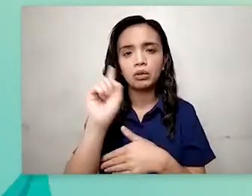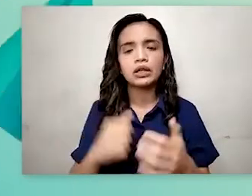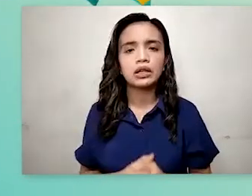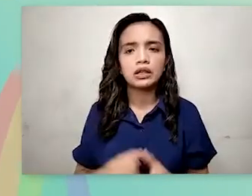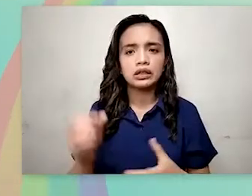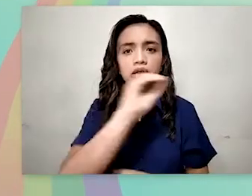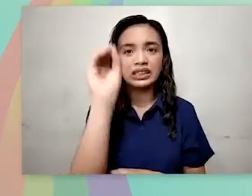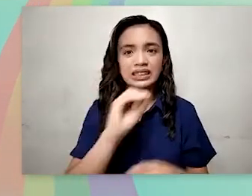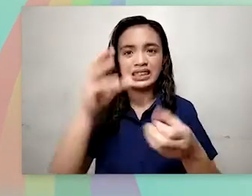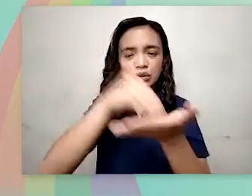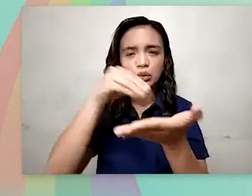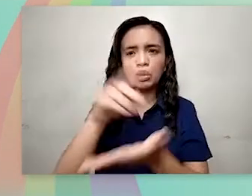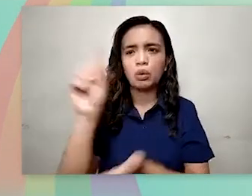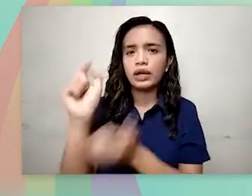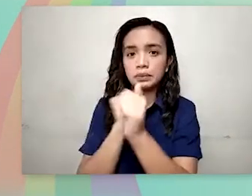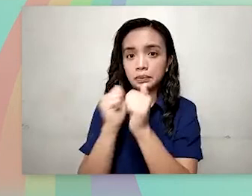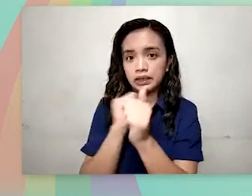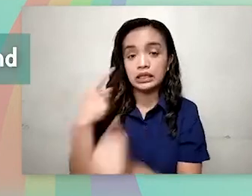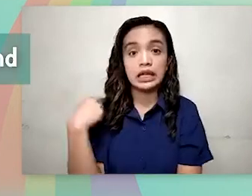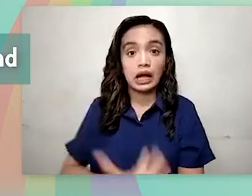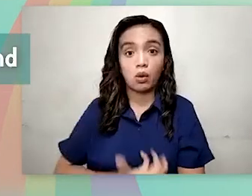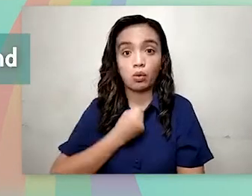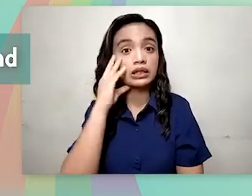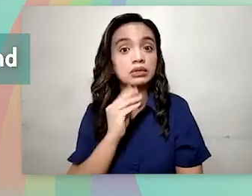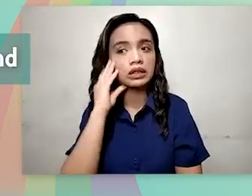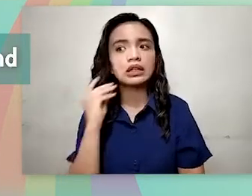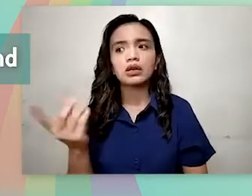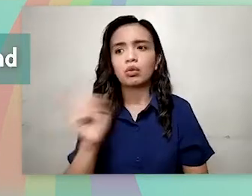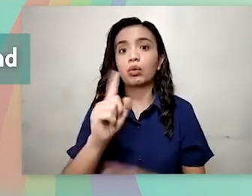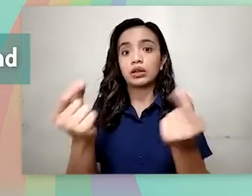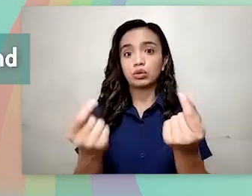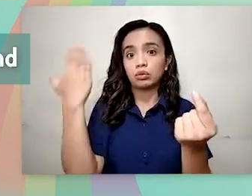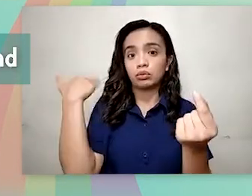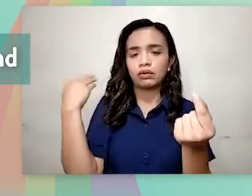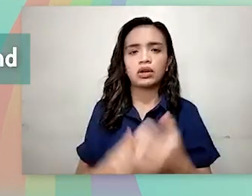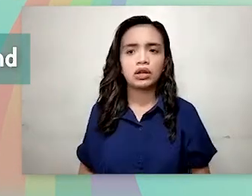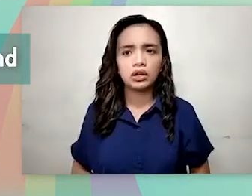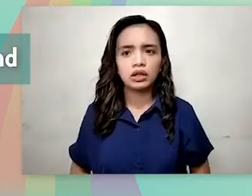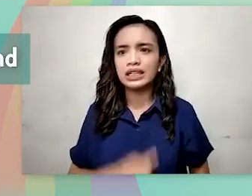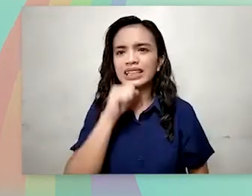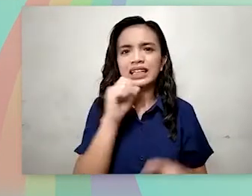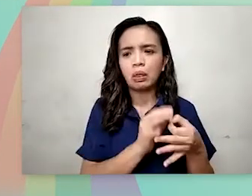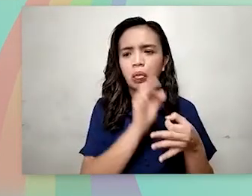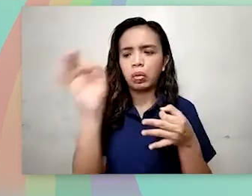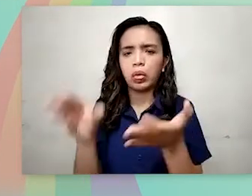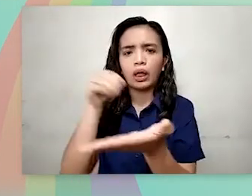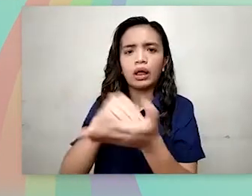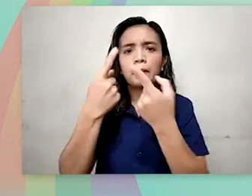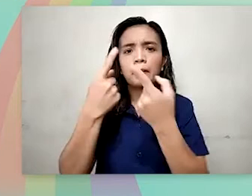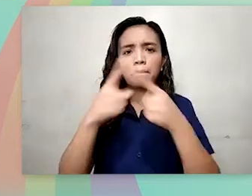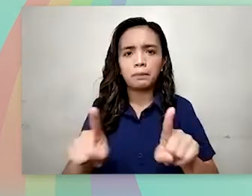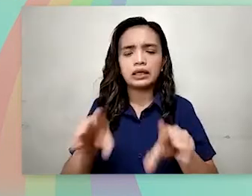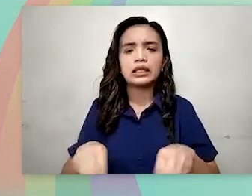So going with the first gap, with the oppressive interest on loans, what they actually need in our experience and what we have done on the ground is to veer away